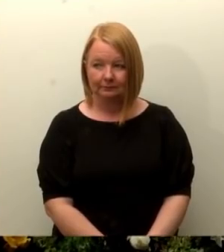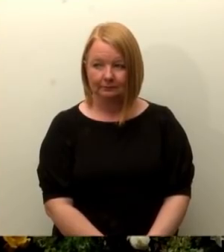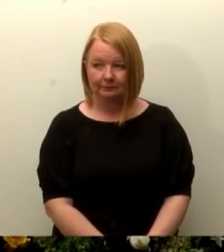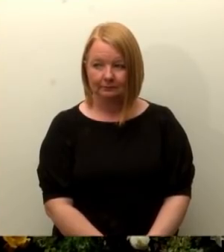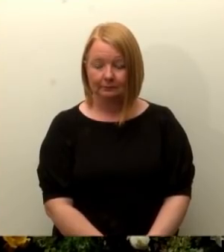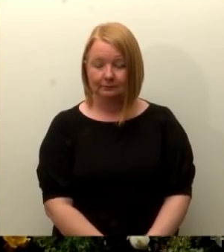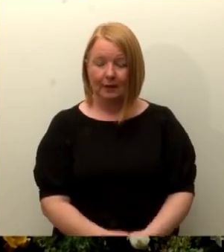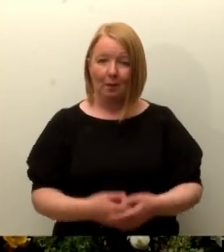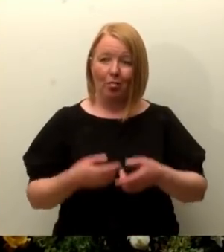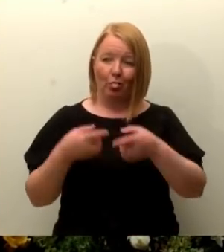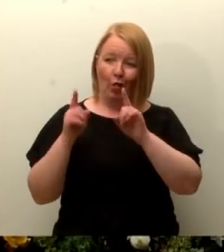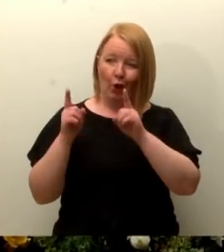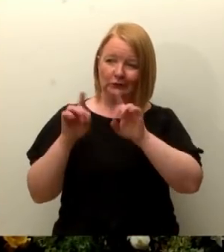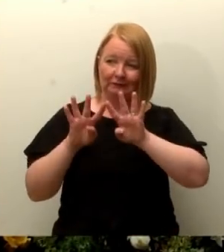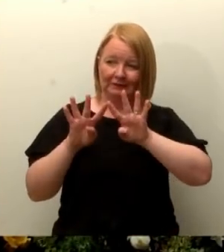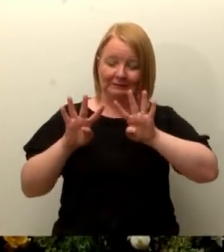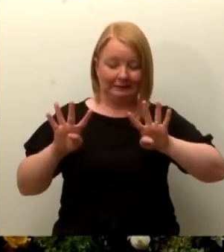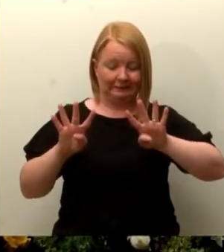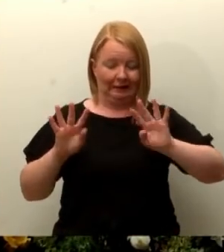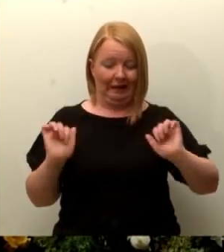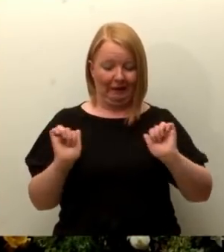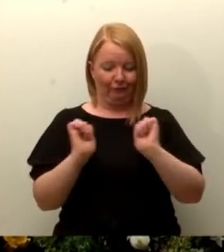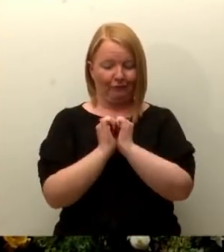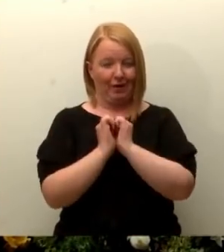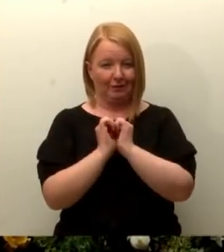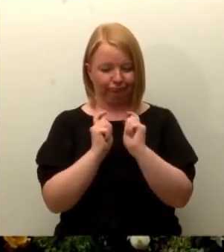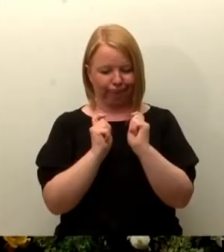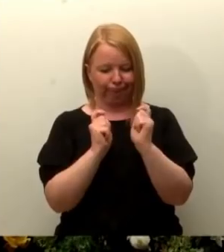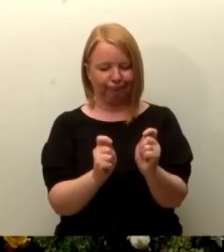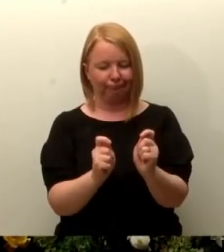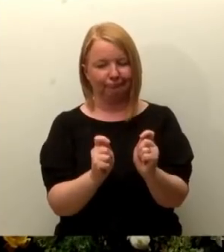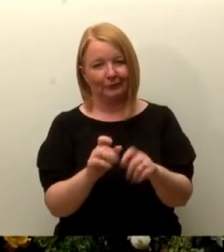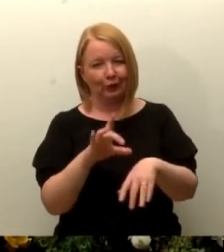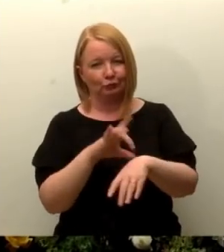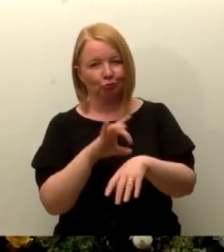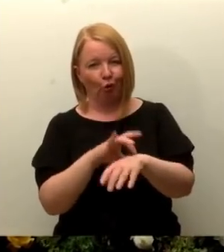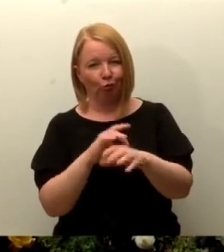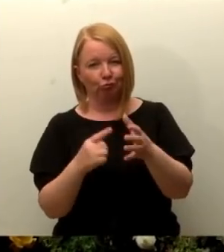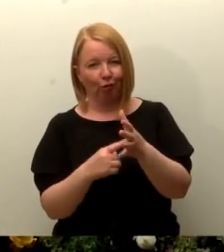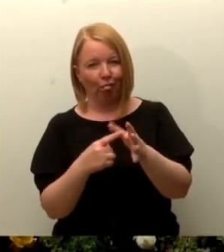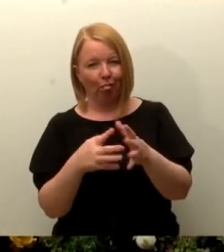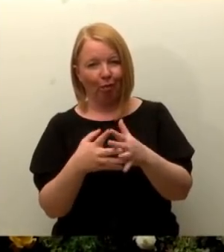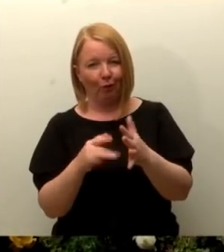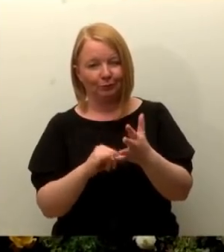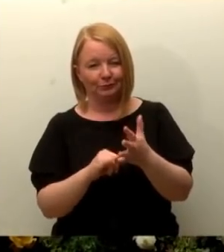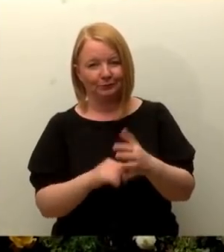By the authority of Senate, I confer upon you the degree of Doctor of Laws.